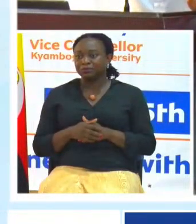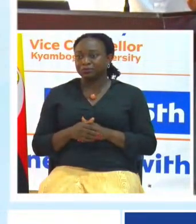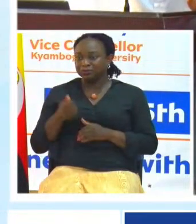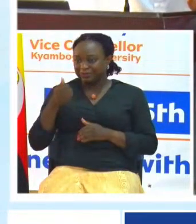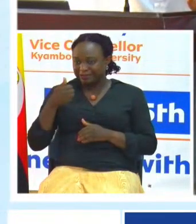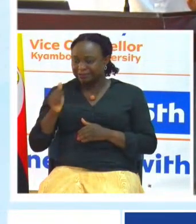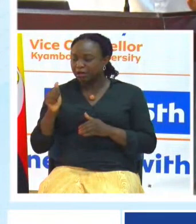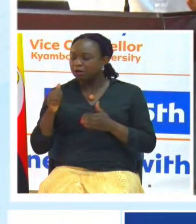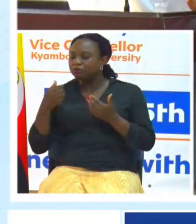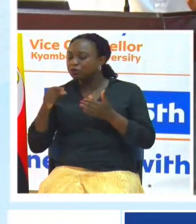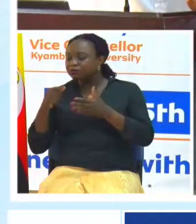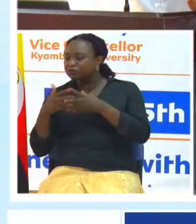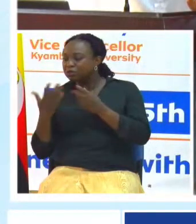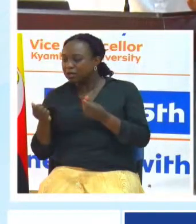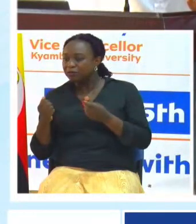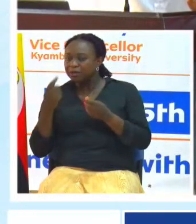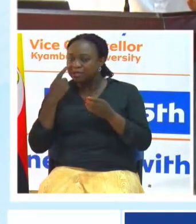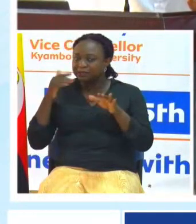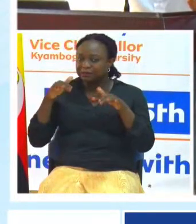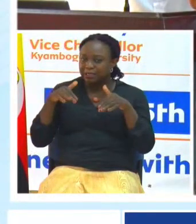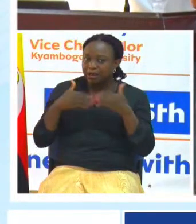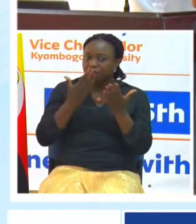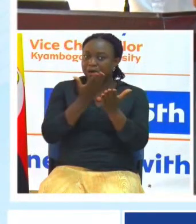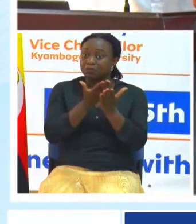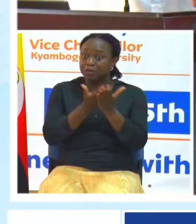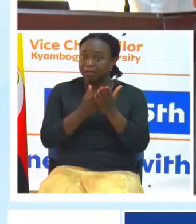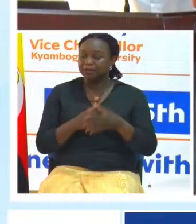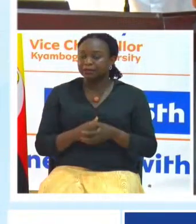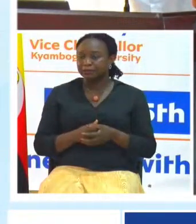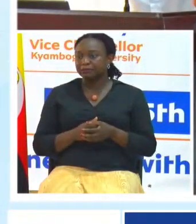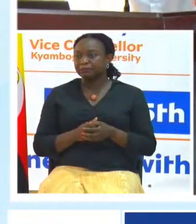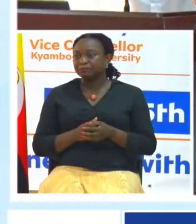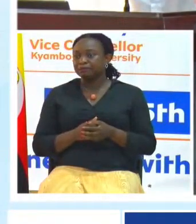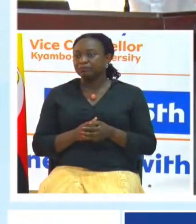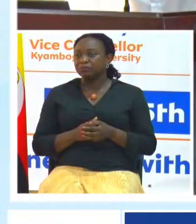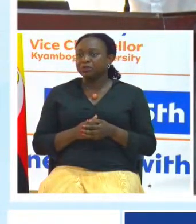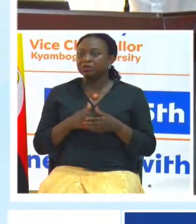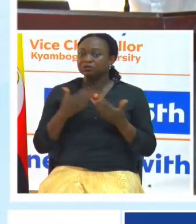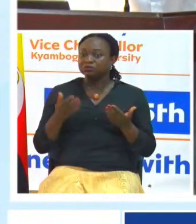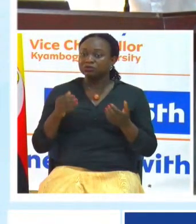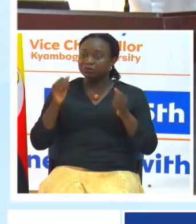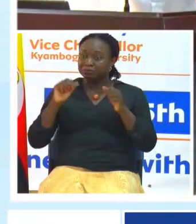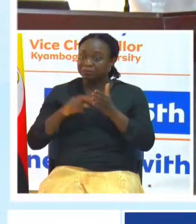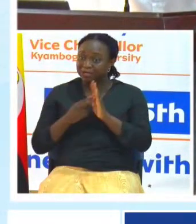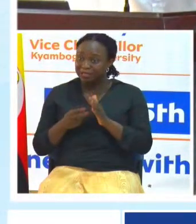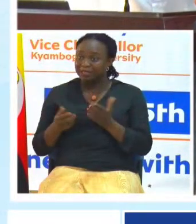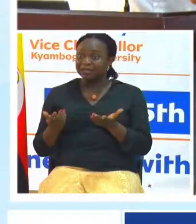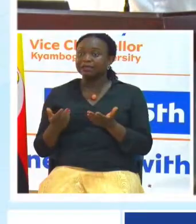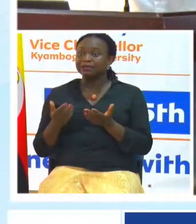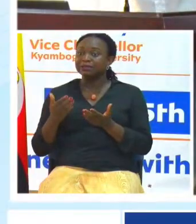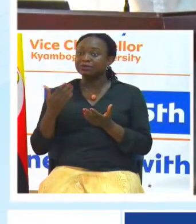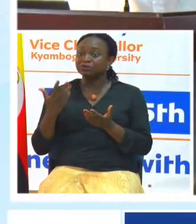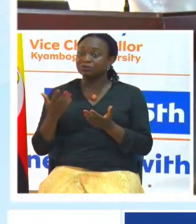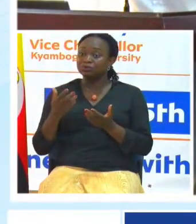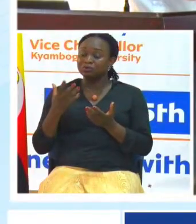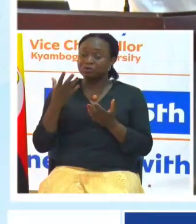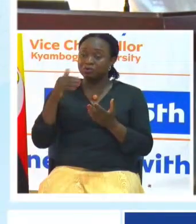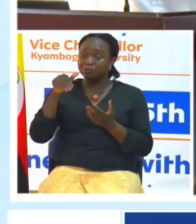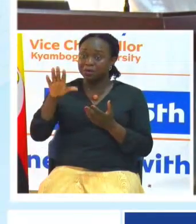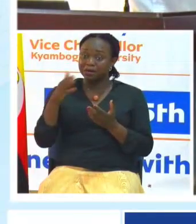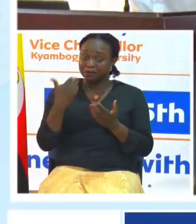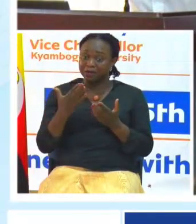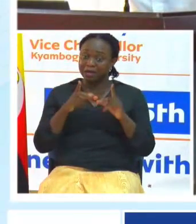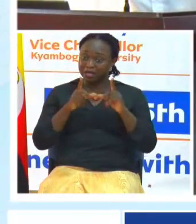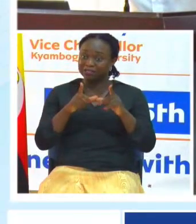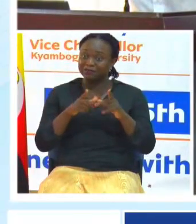have to really, really tread carefully when you're applying. What do you do then? You spread your application worksheet in 3 categories.